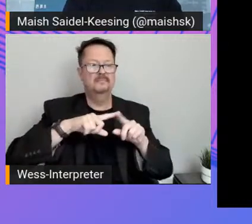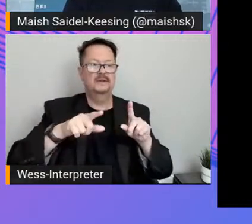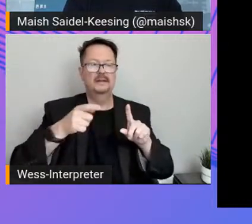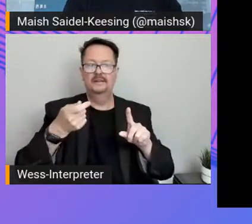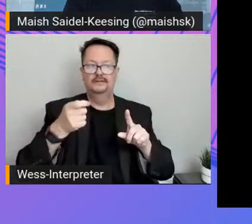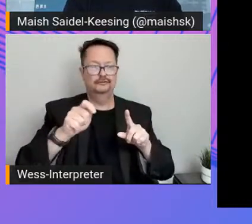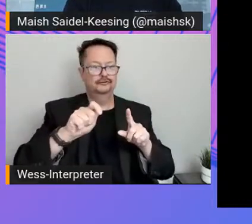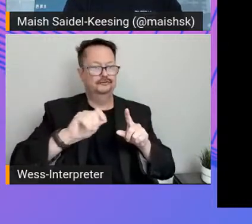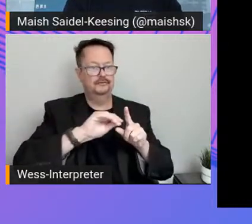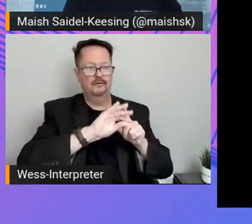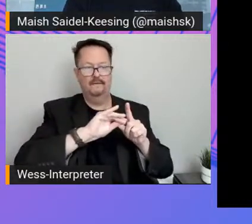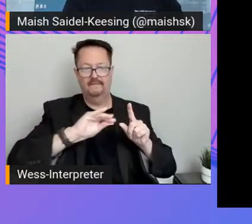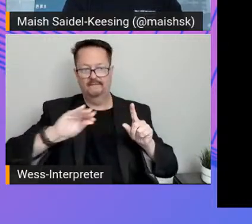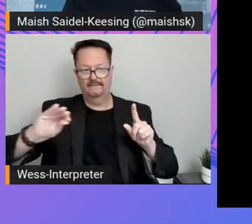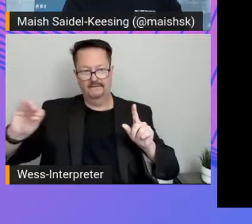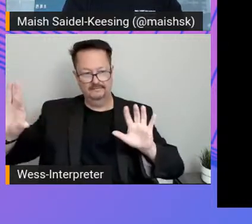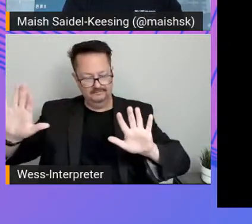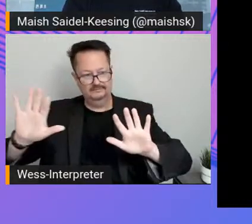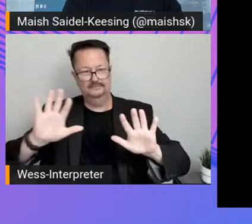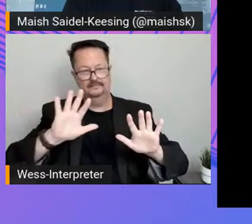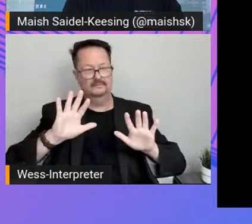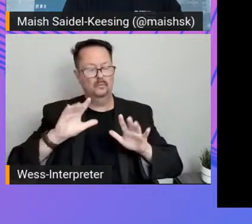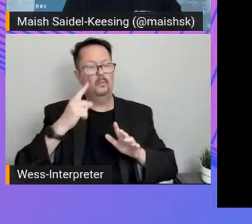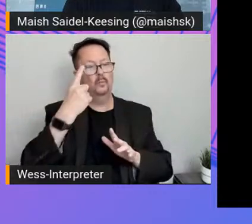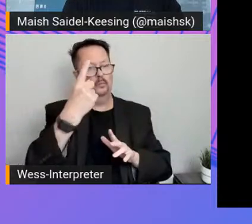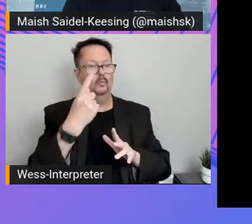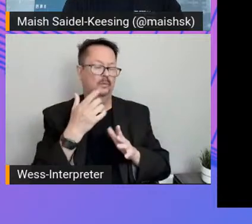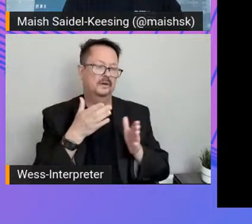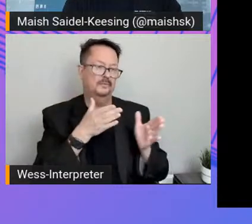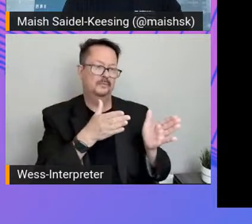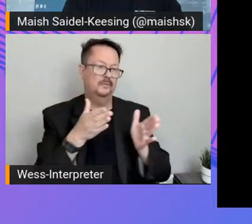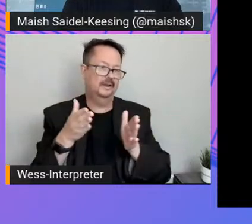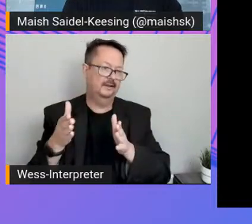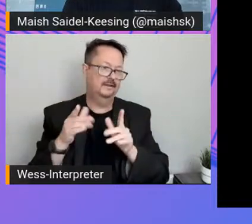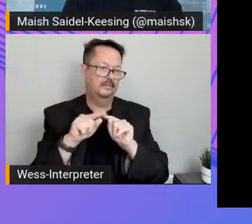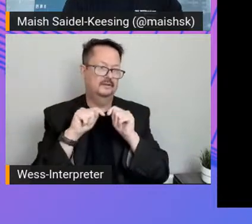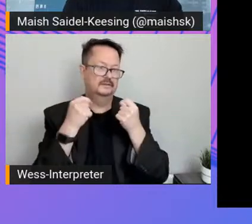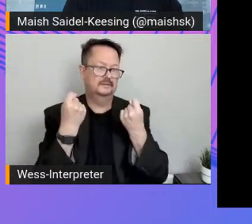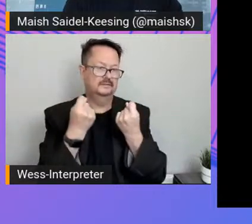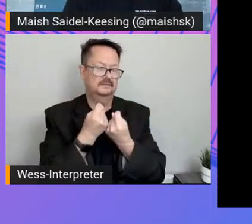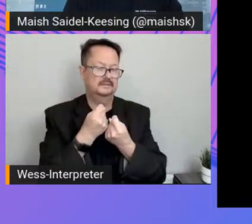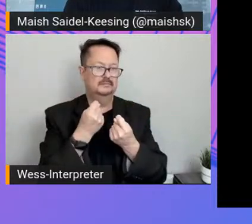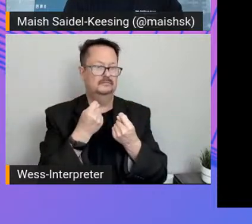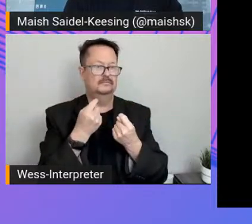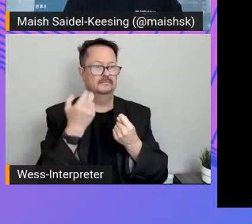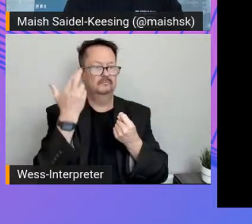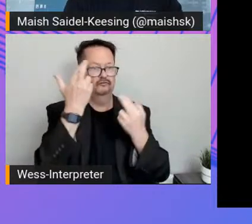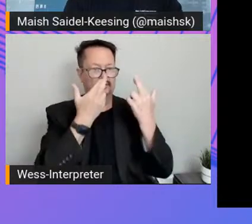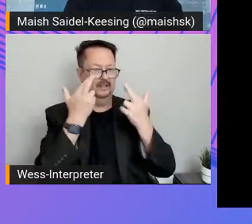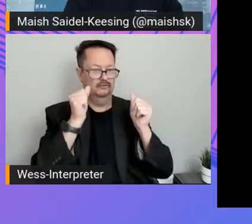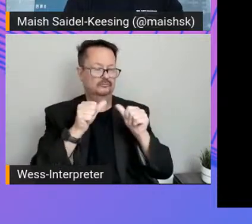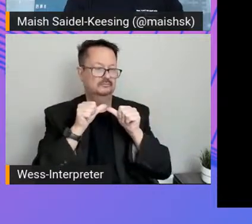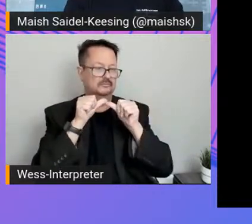And so that's one of the ways the teams found to keep these pipelines moving.